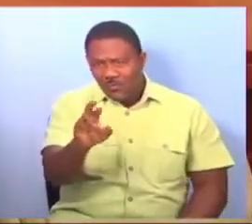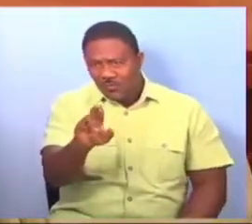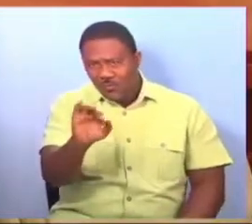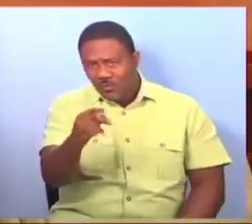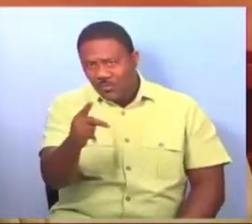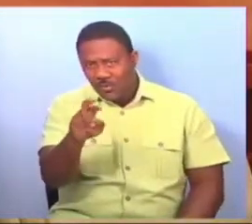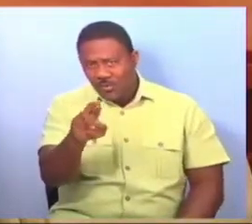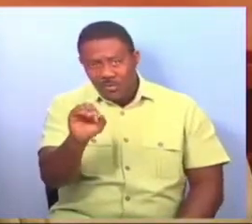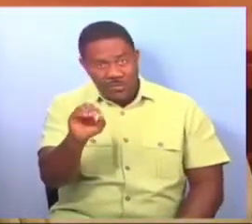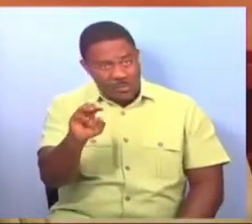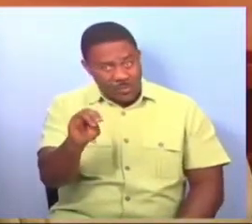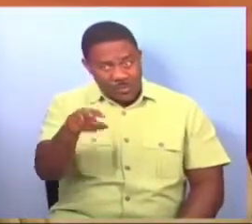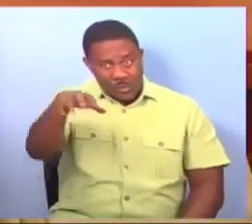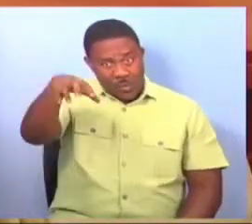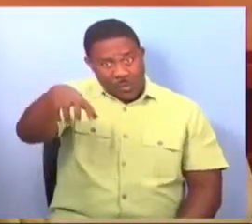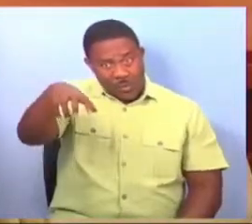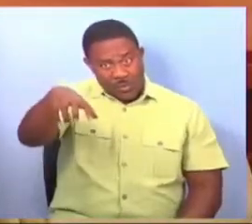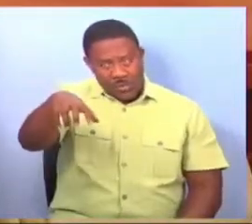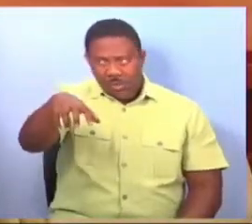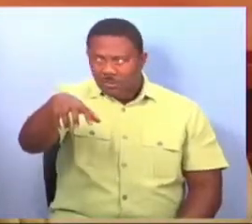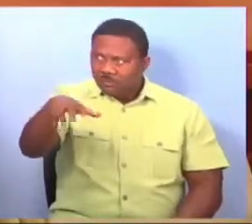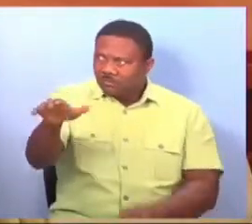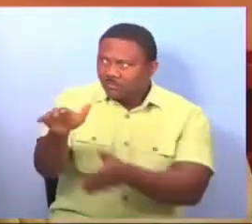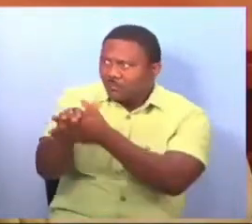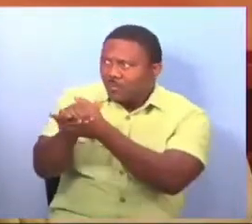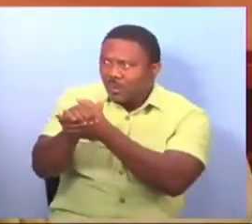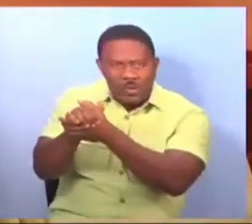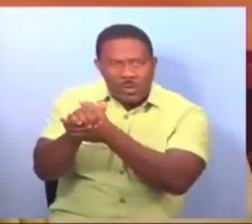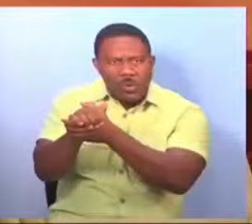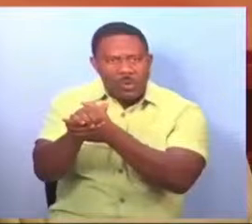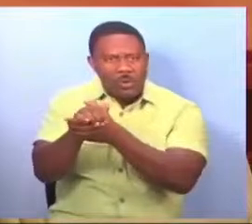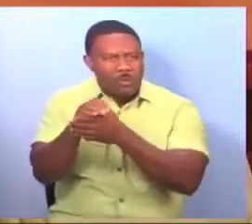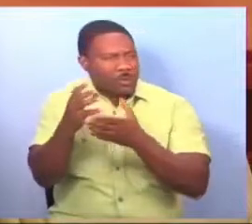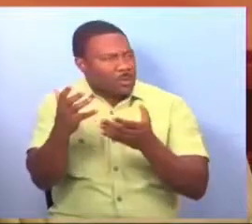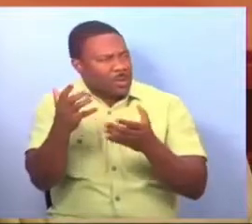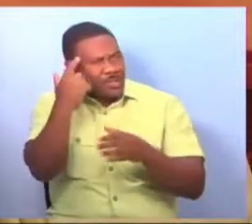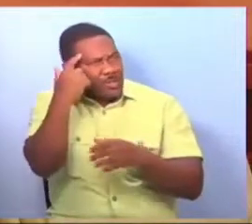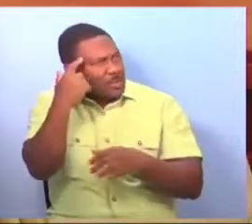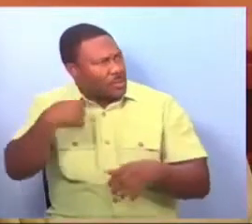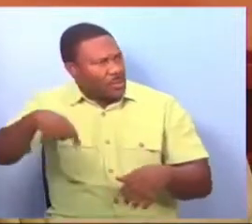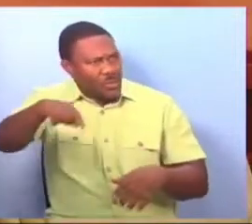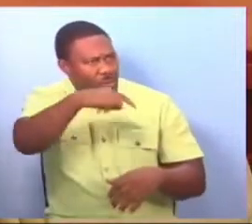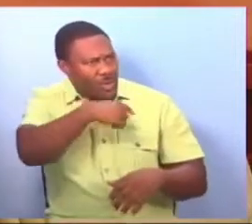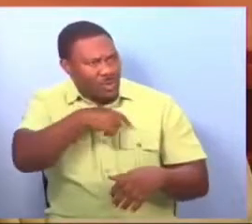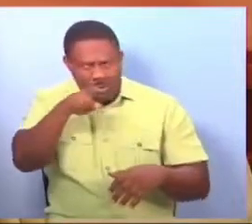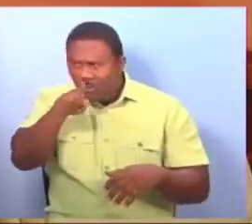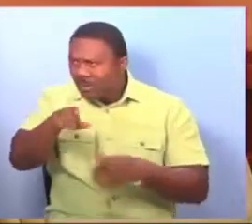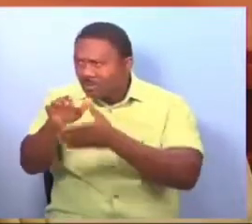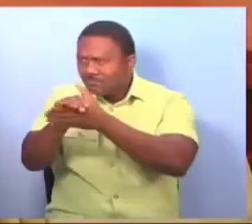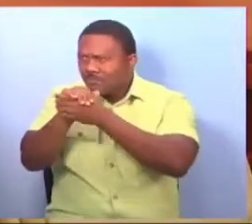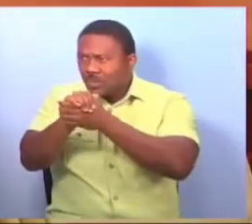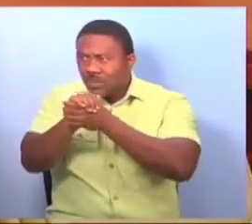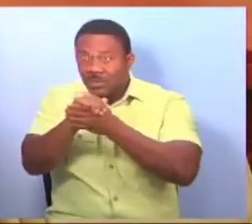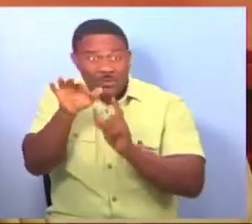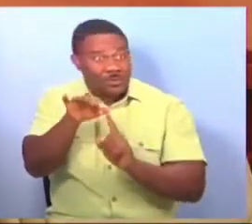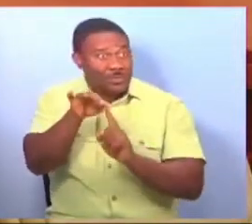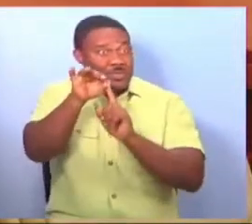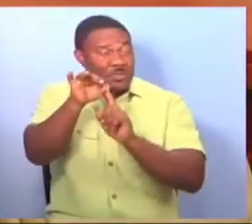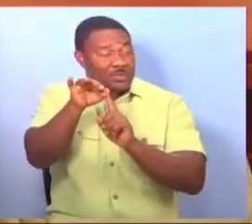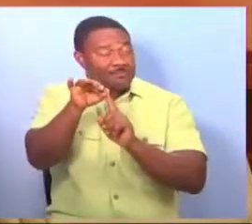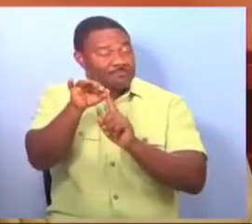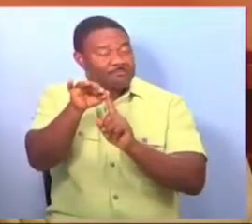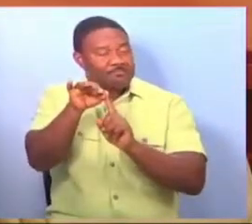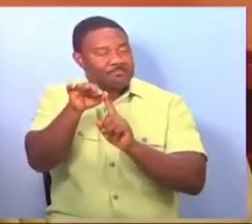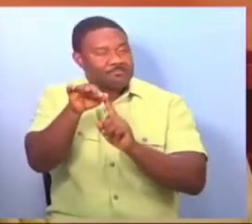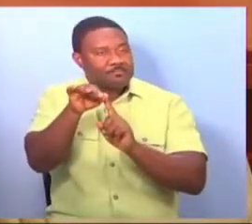the entirety of the global community, and most importantly, African countries. Mr.